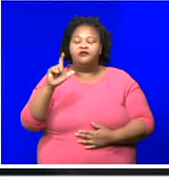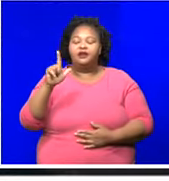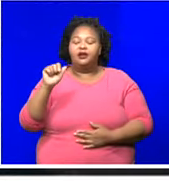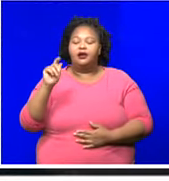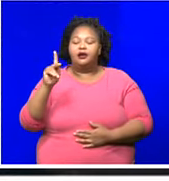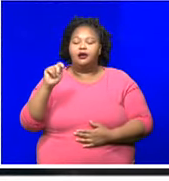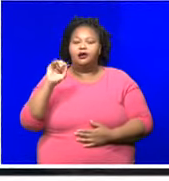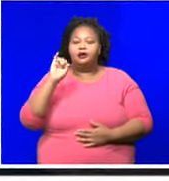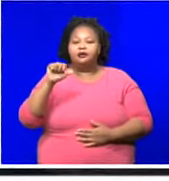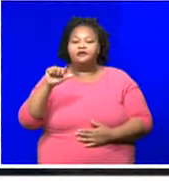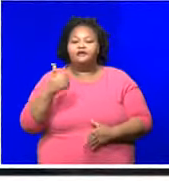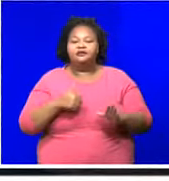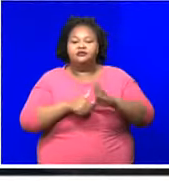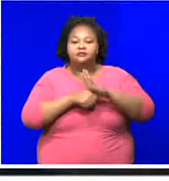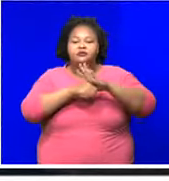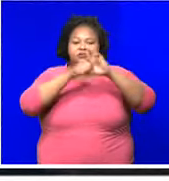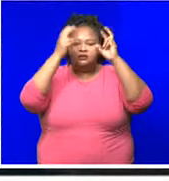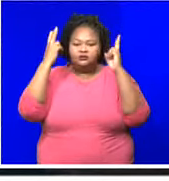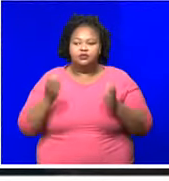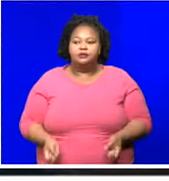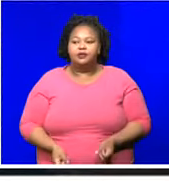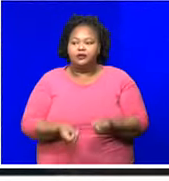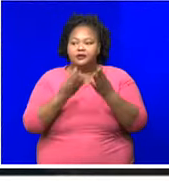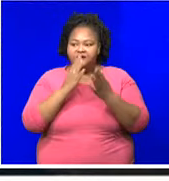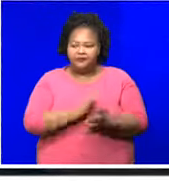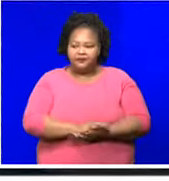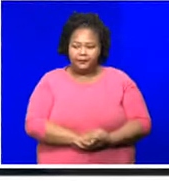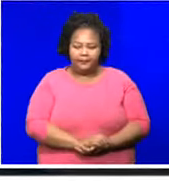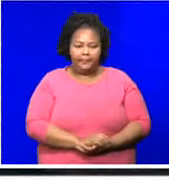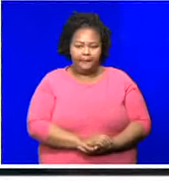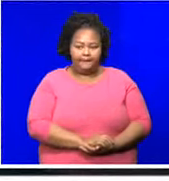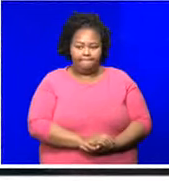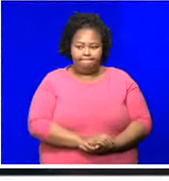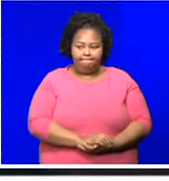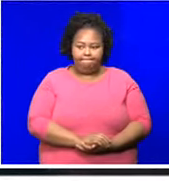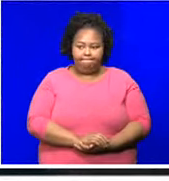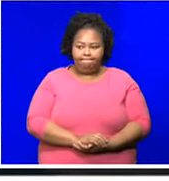alongside Nomakabiso Nkambule, and here are your top stories.